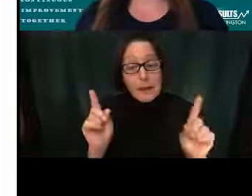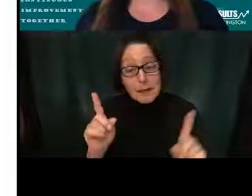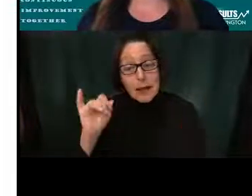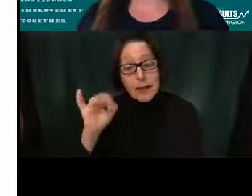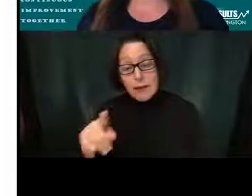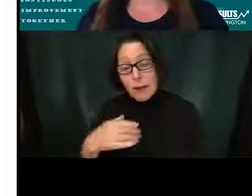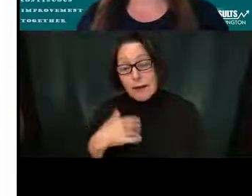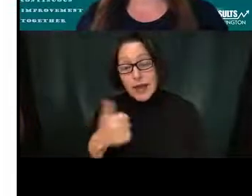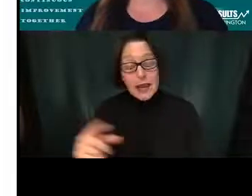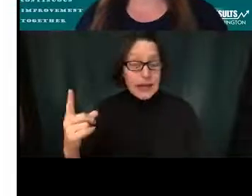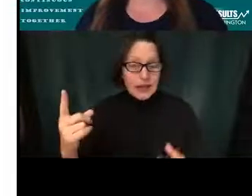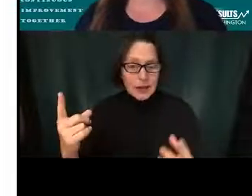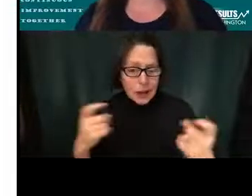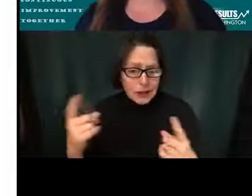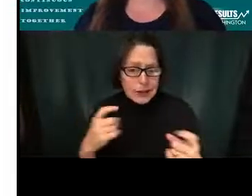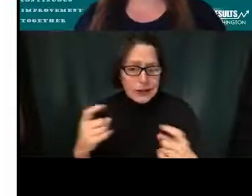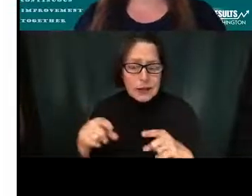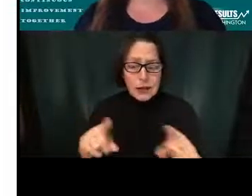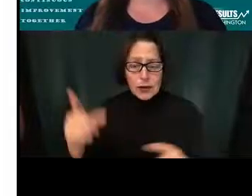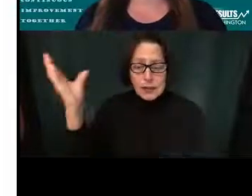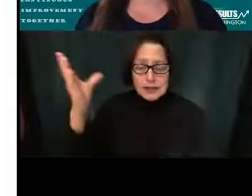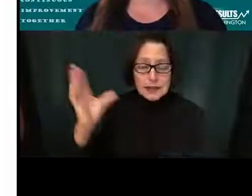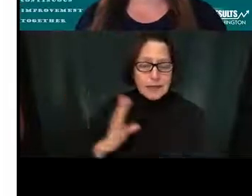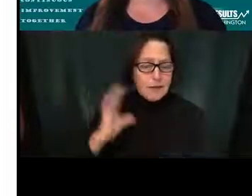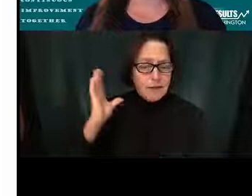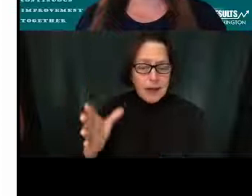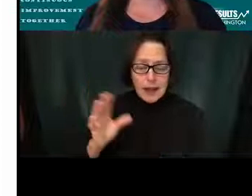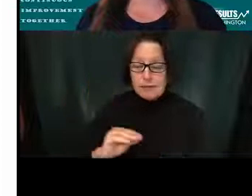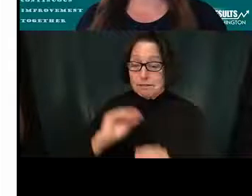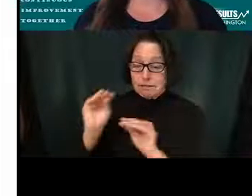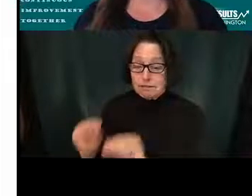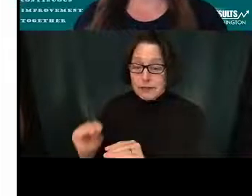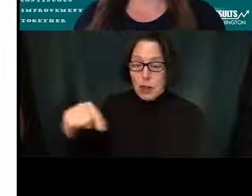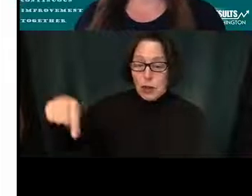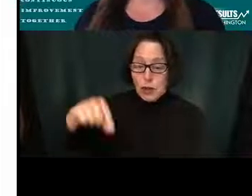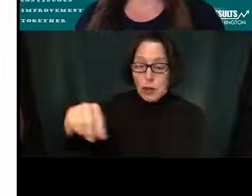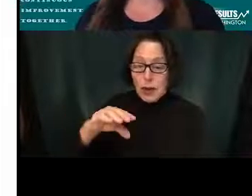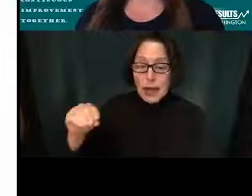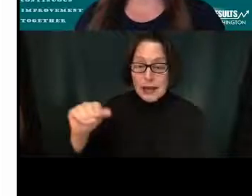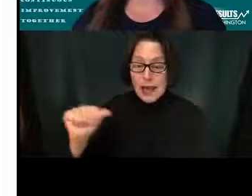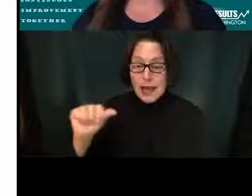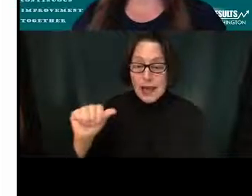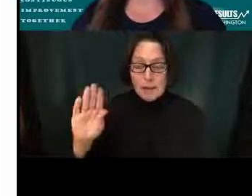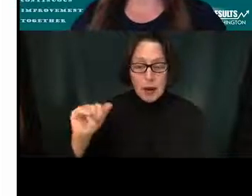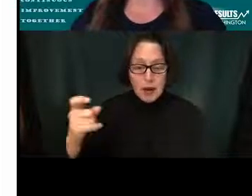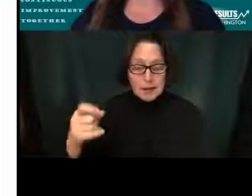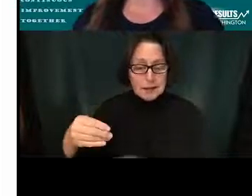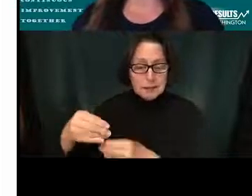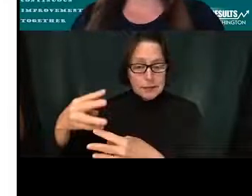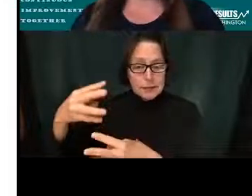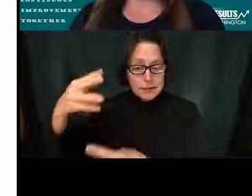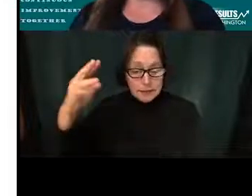any questions at all during the presentation, please drop those in the Q&A box, and that's where we'll be collecting those